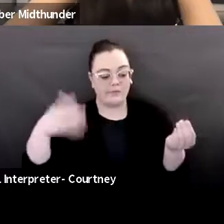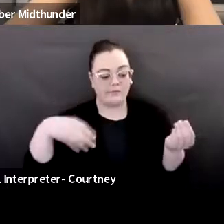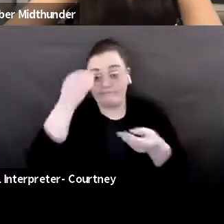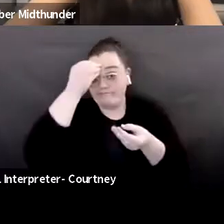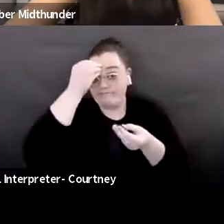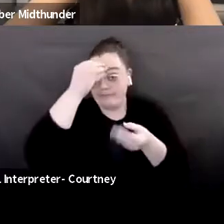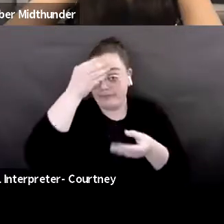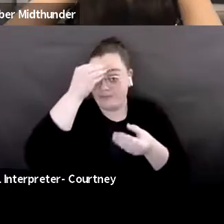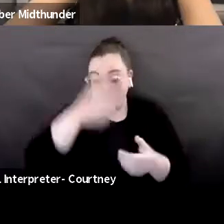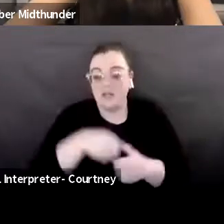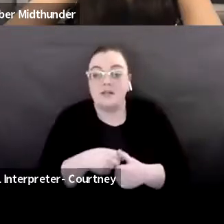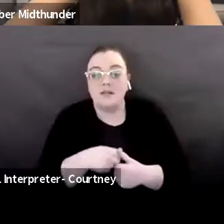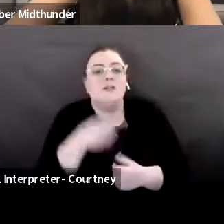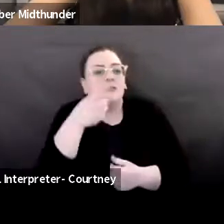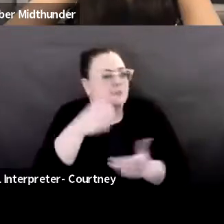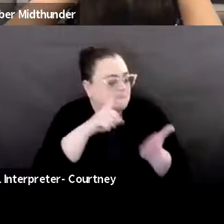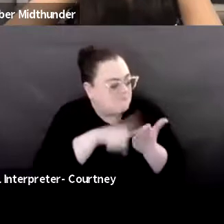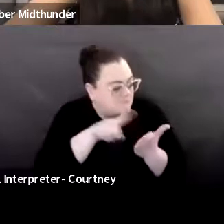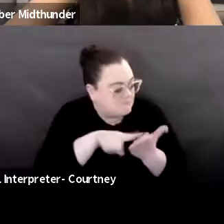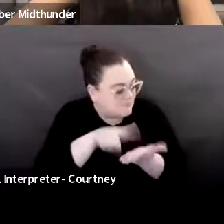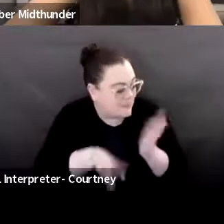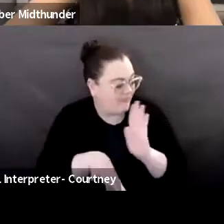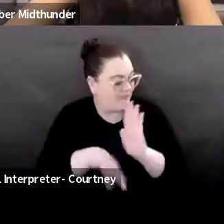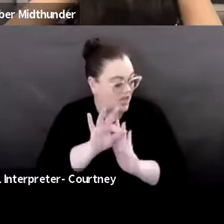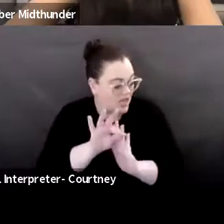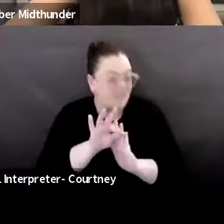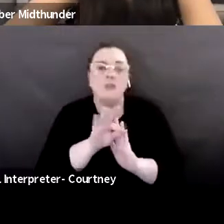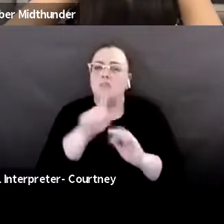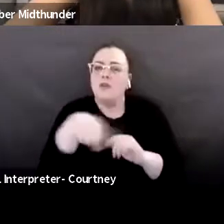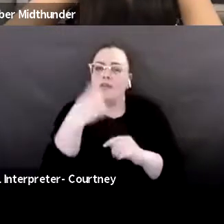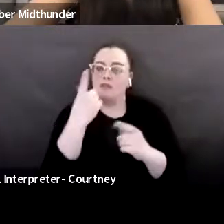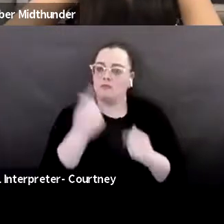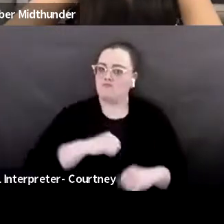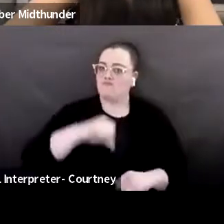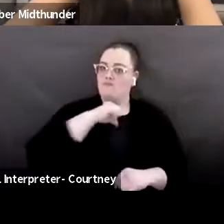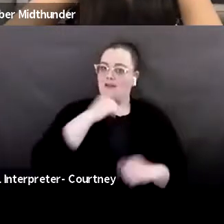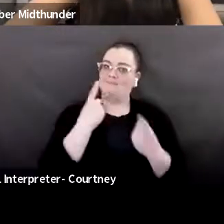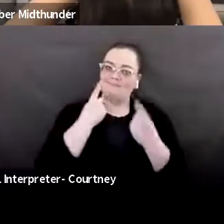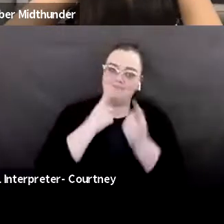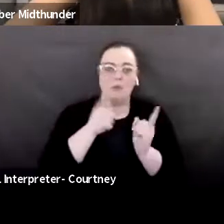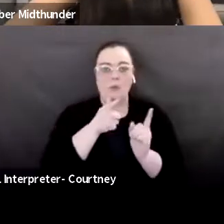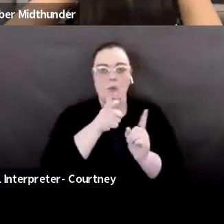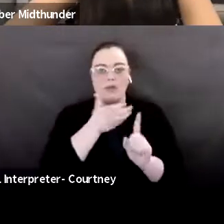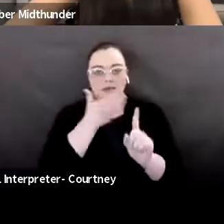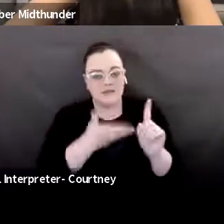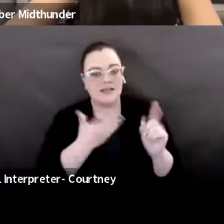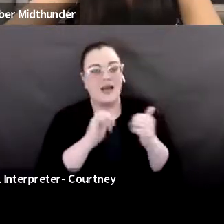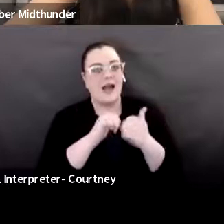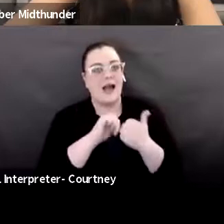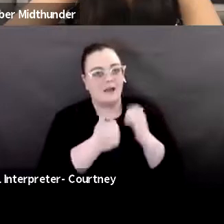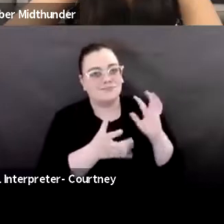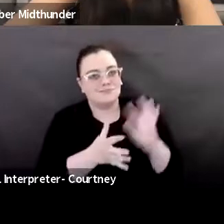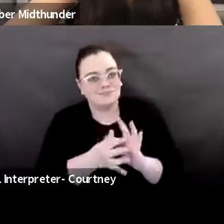information to research and find it, and so that you can proudly declare who and